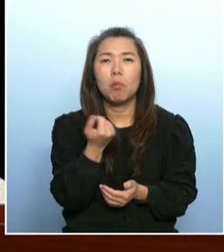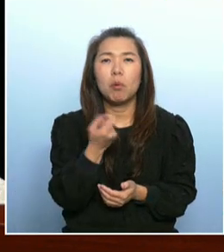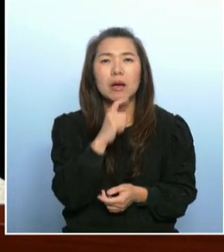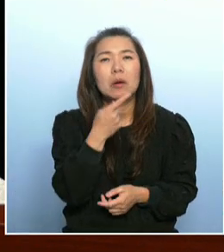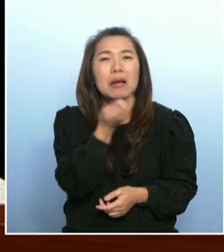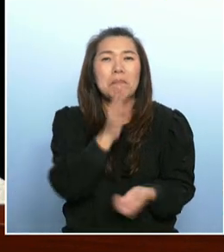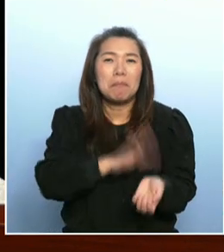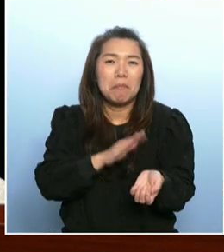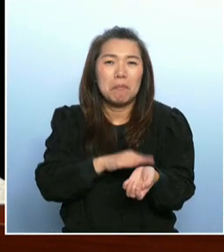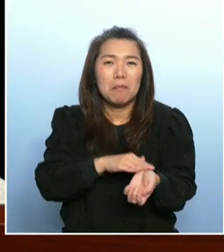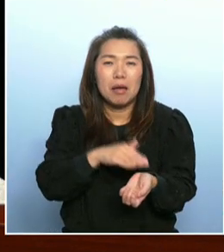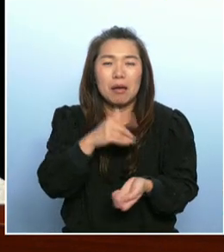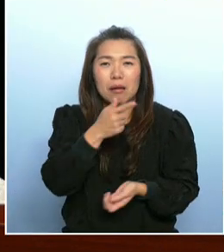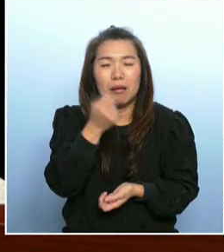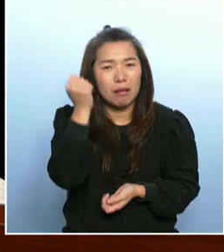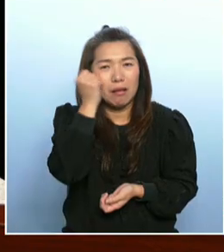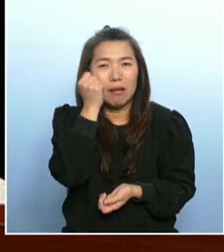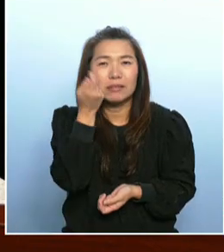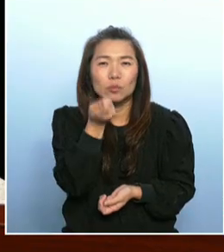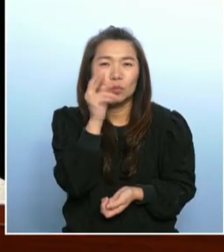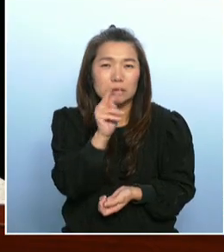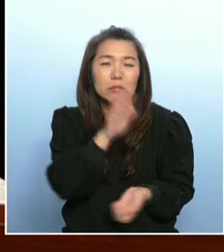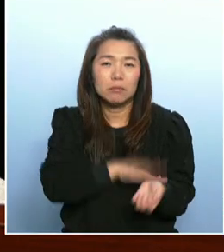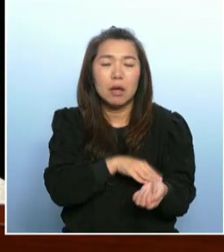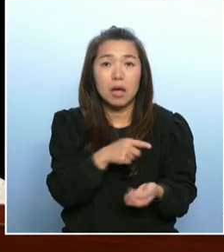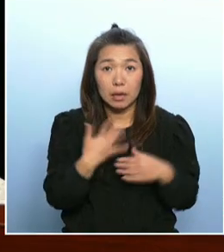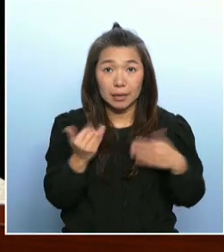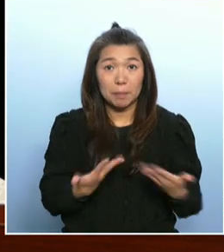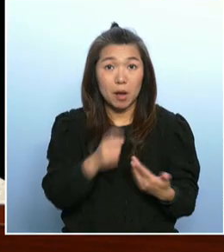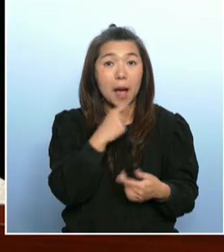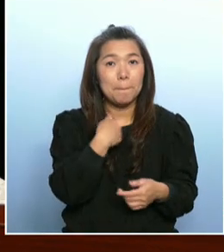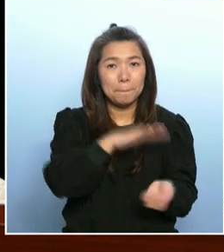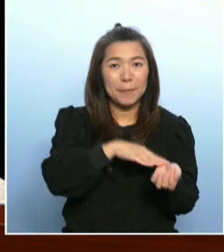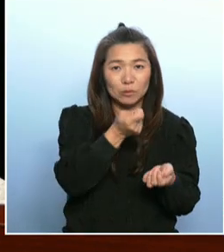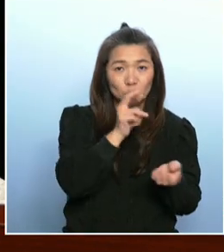For wheelchair users, they may be suffering from rare diseases.